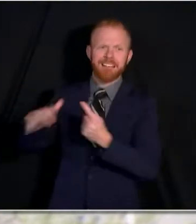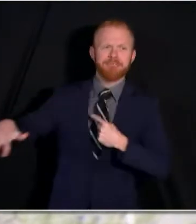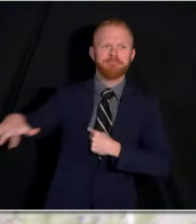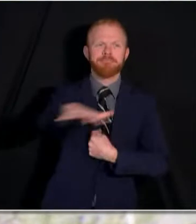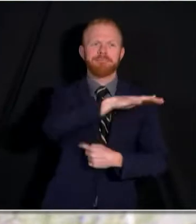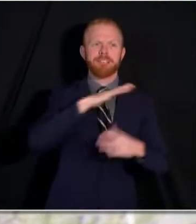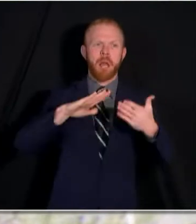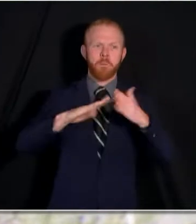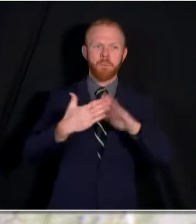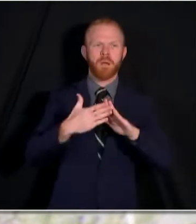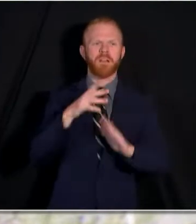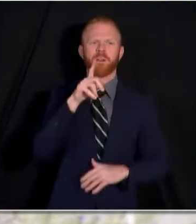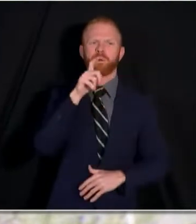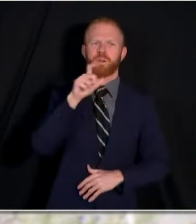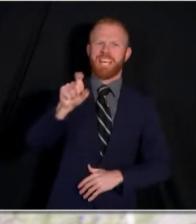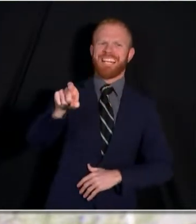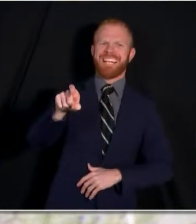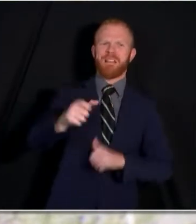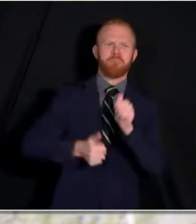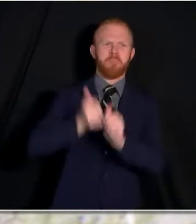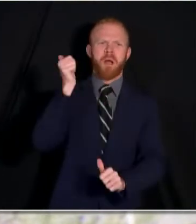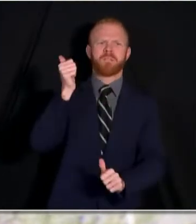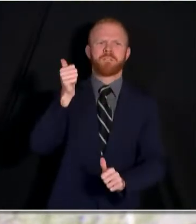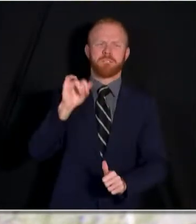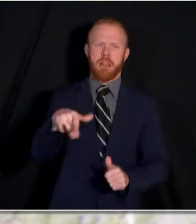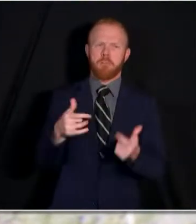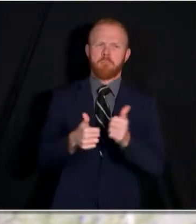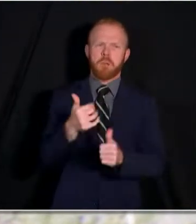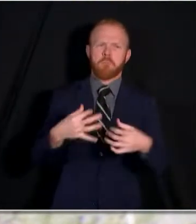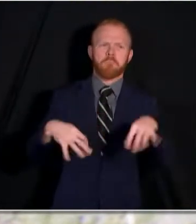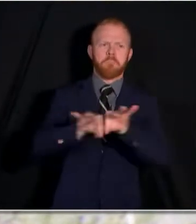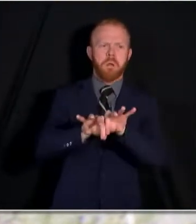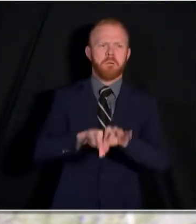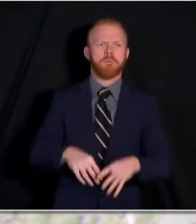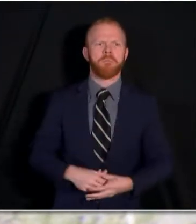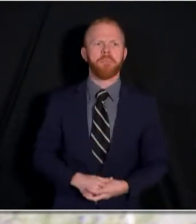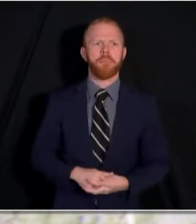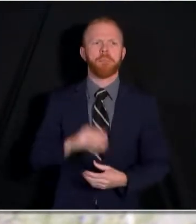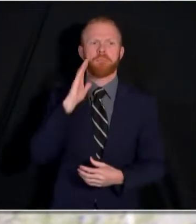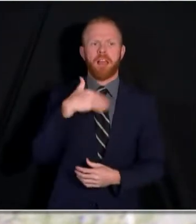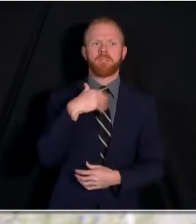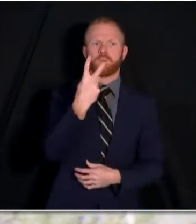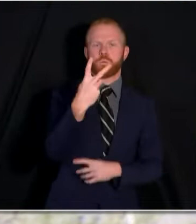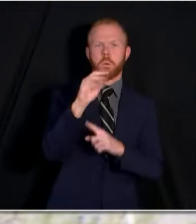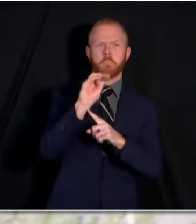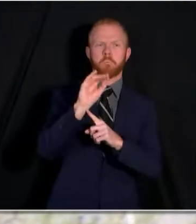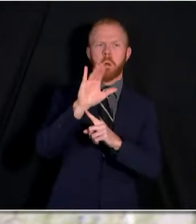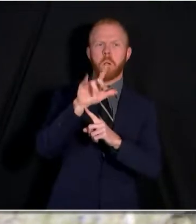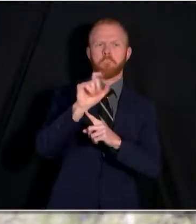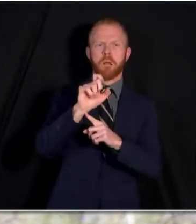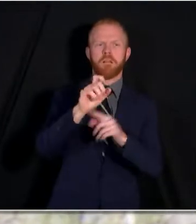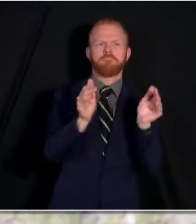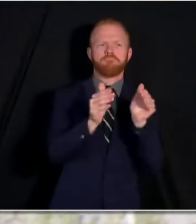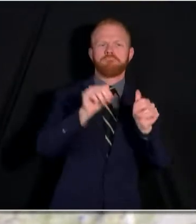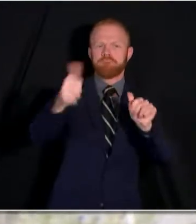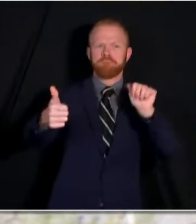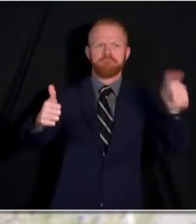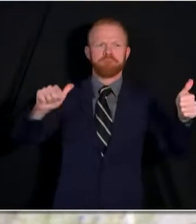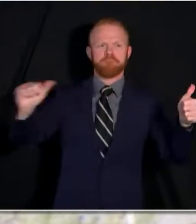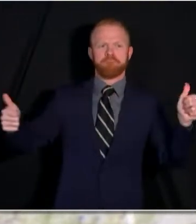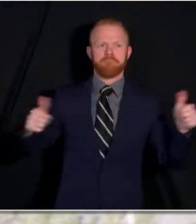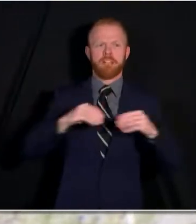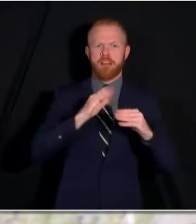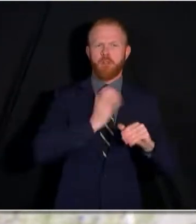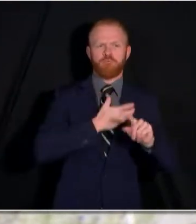why it is so incredibly important that there will be 2 mobile sites that will go out into our communities. I can't